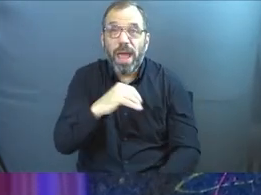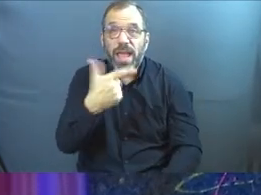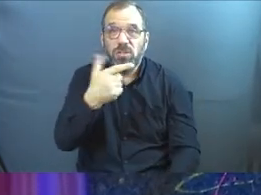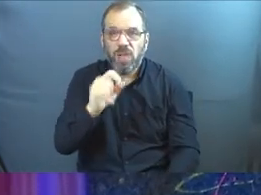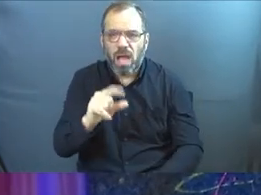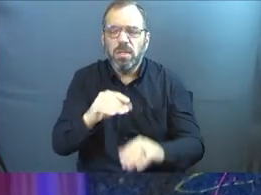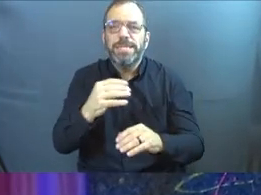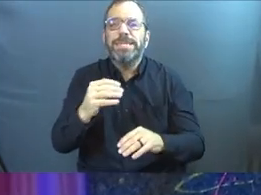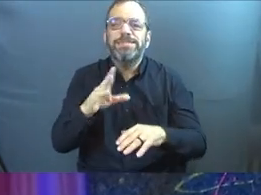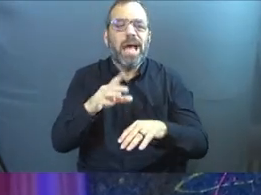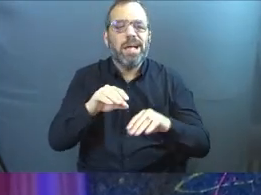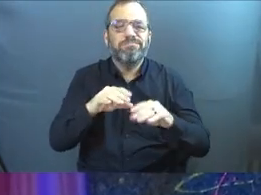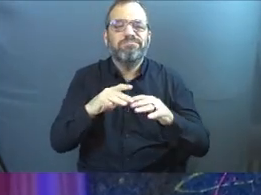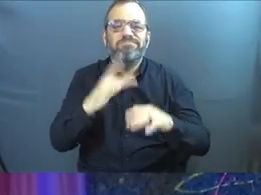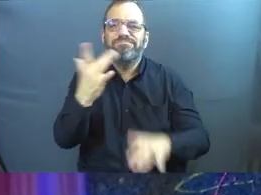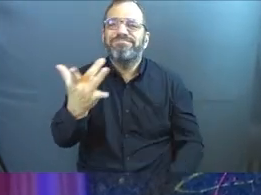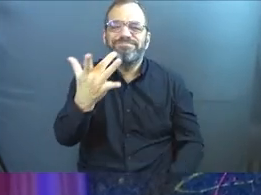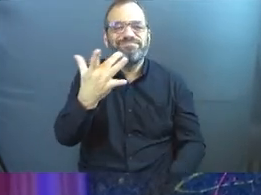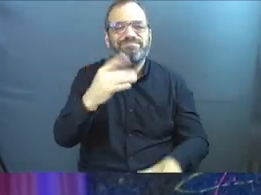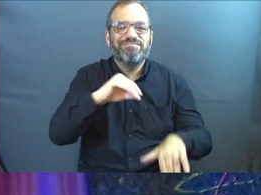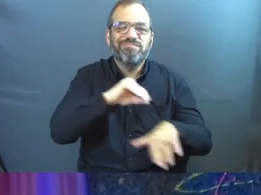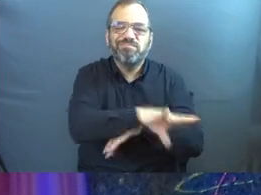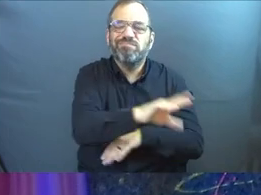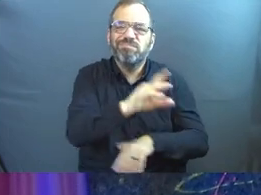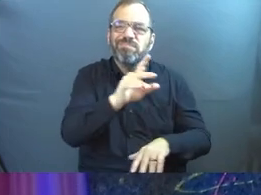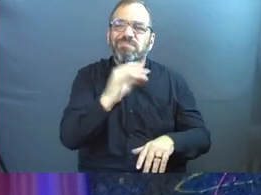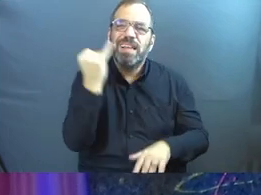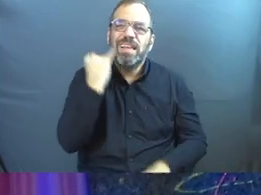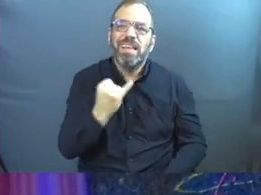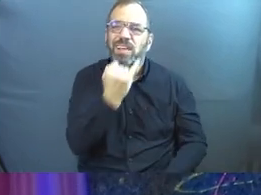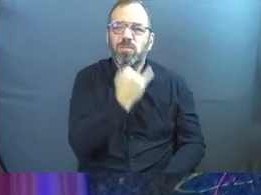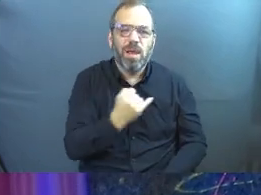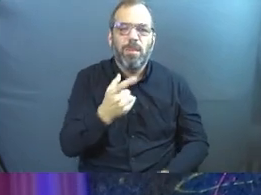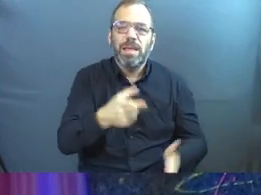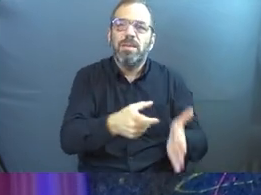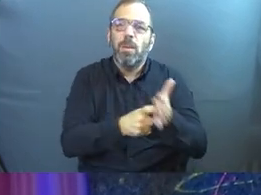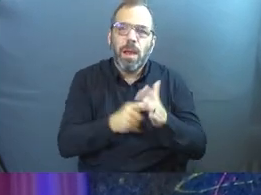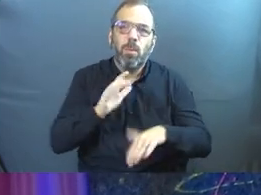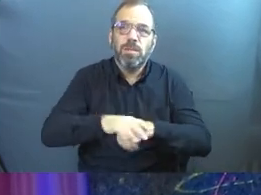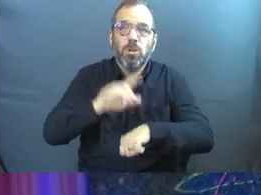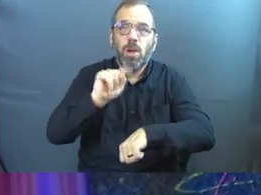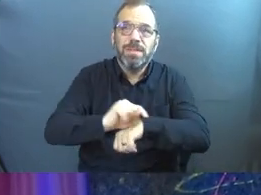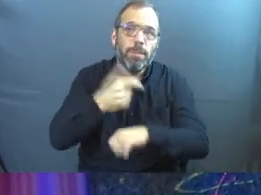what polluted God's people, because some of them required temple prostitutes.